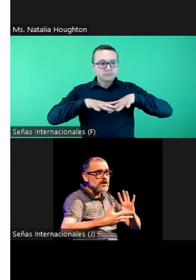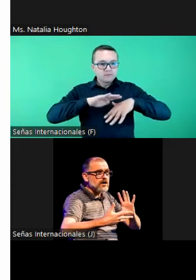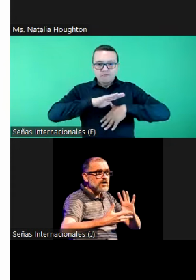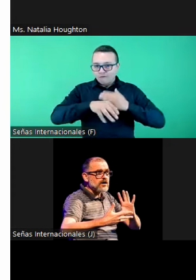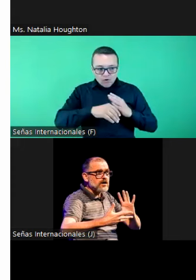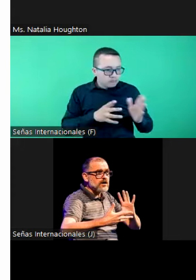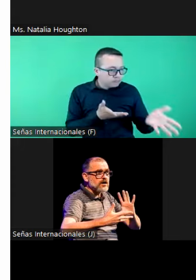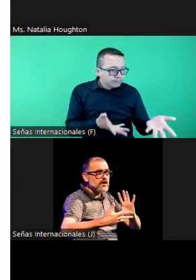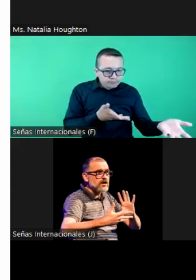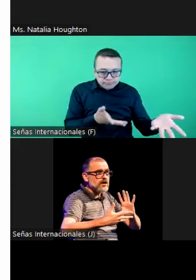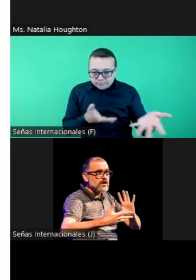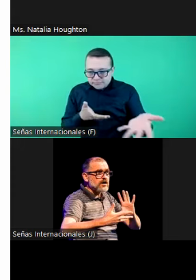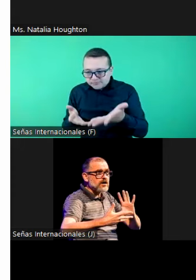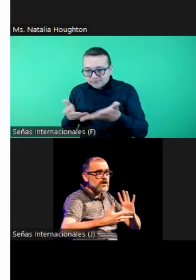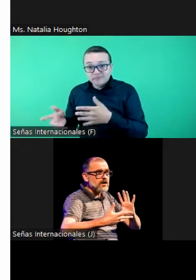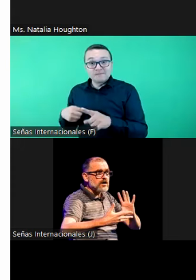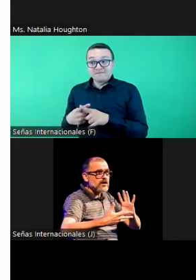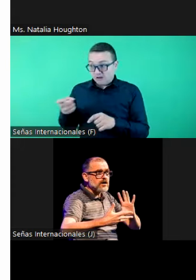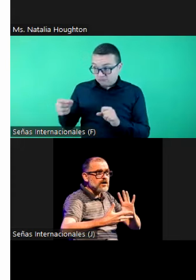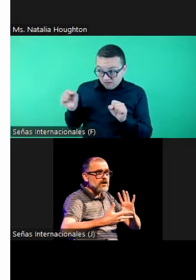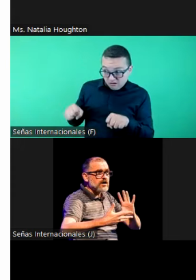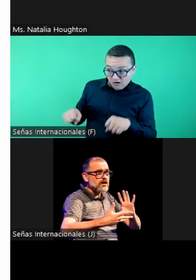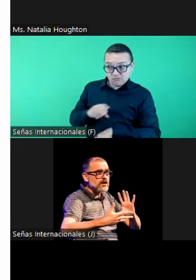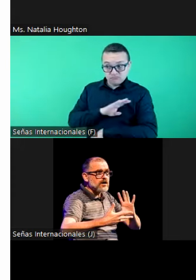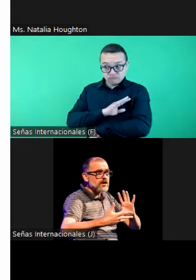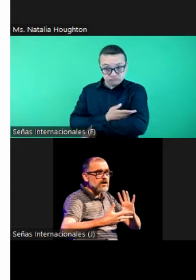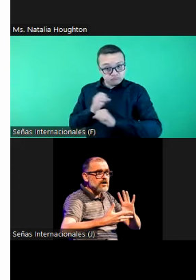an integrated healthcare service,